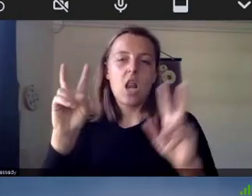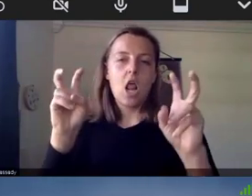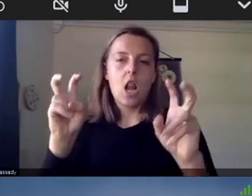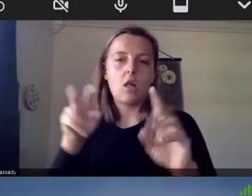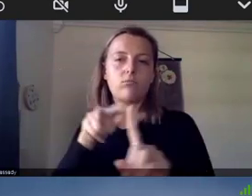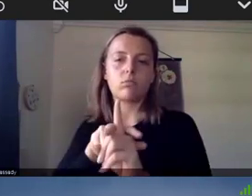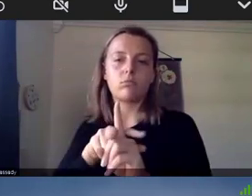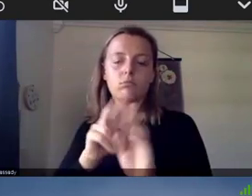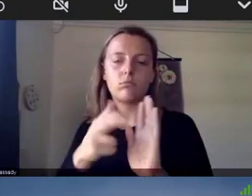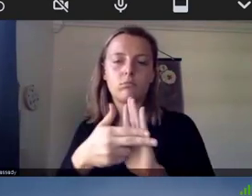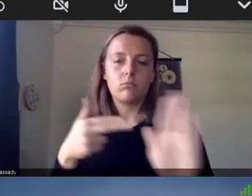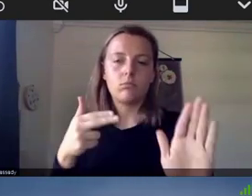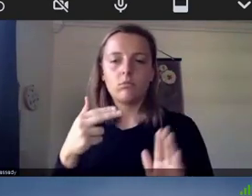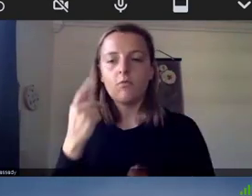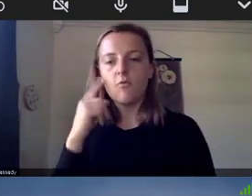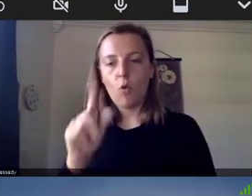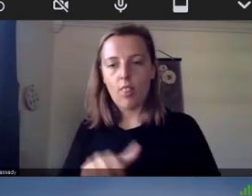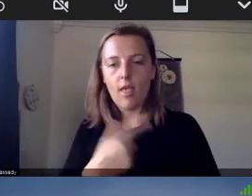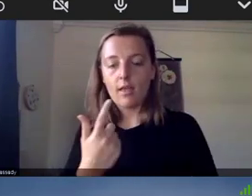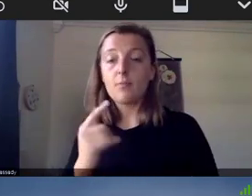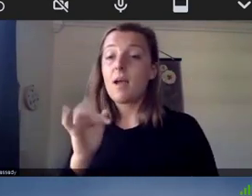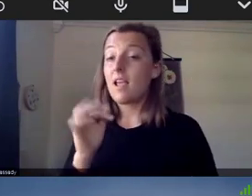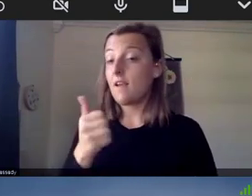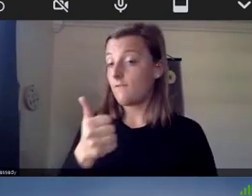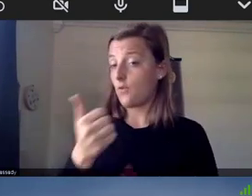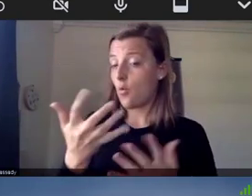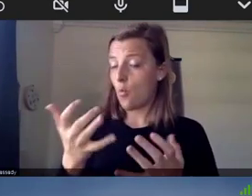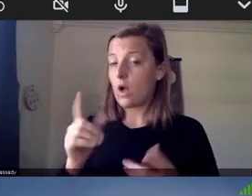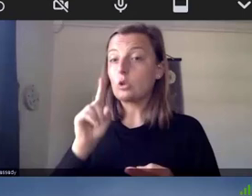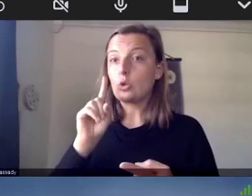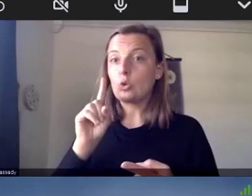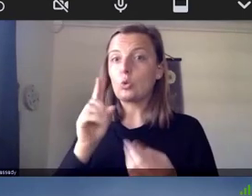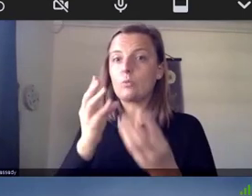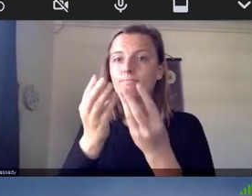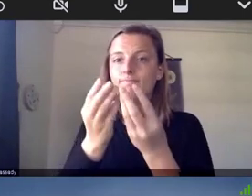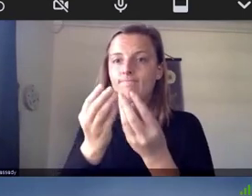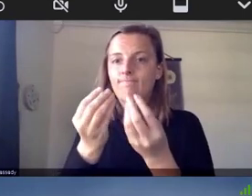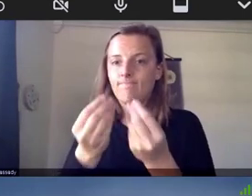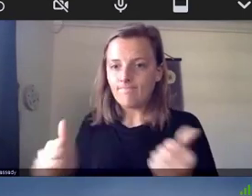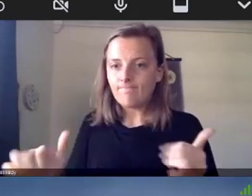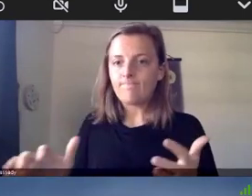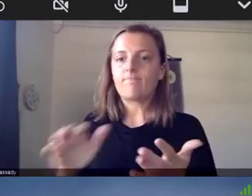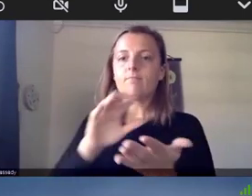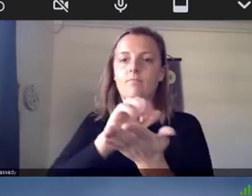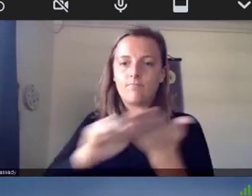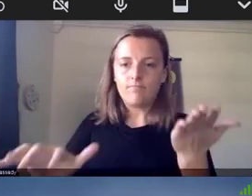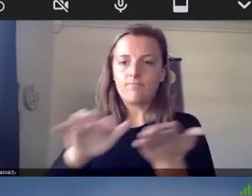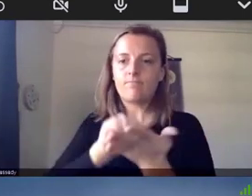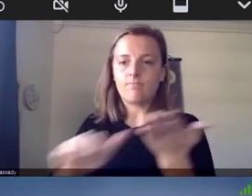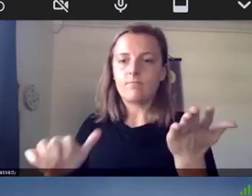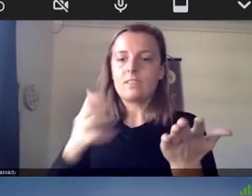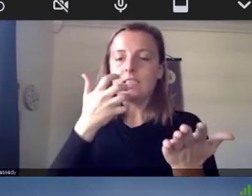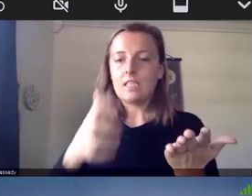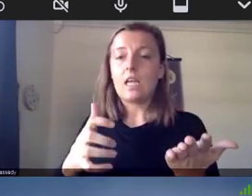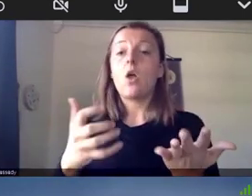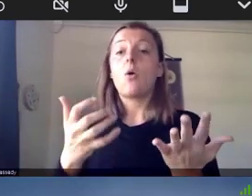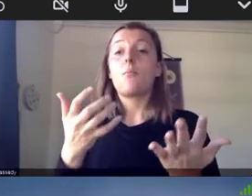trying to dissipate heat, you probably want fin two, even though it's got a lower efficiency.